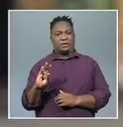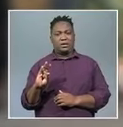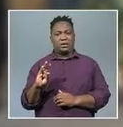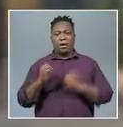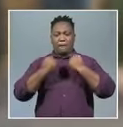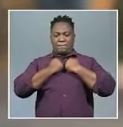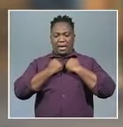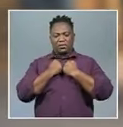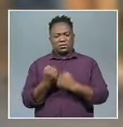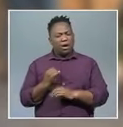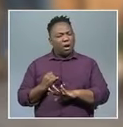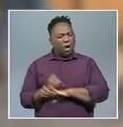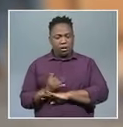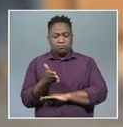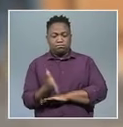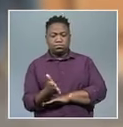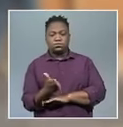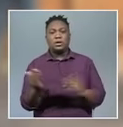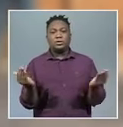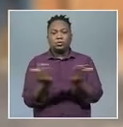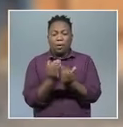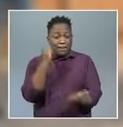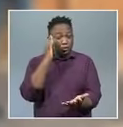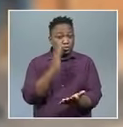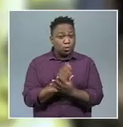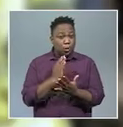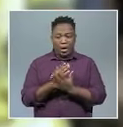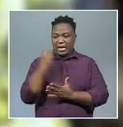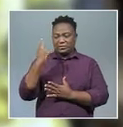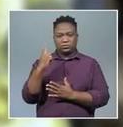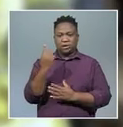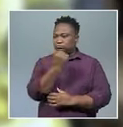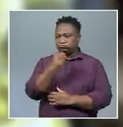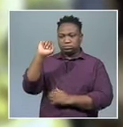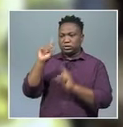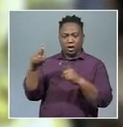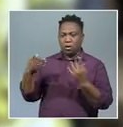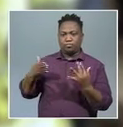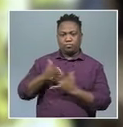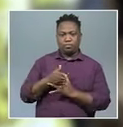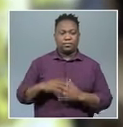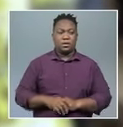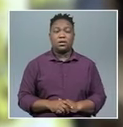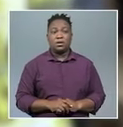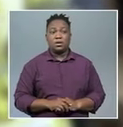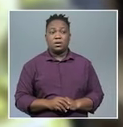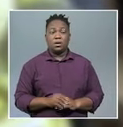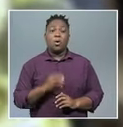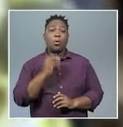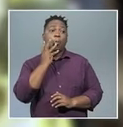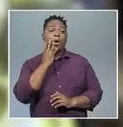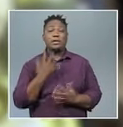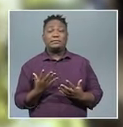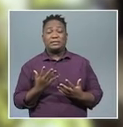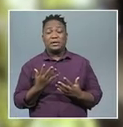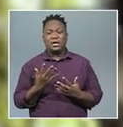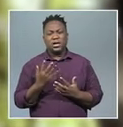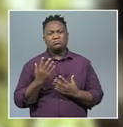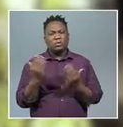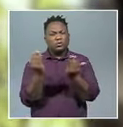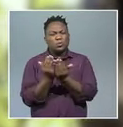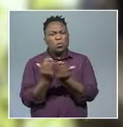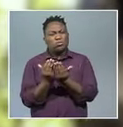to ensure the teacher wouldn't set foot in a classroom. Tempers flared when it was reported the school had known about